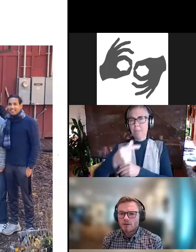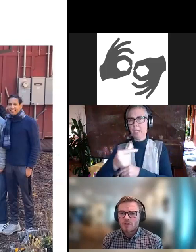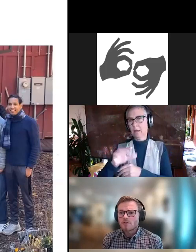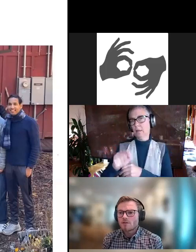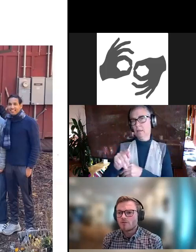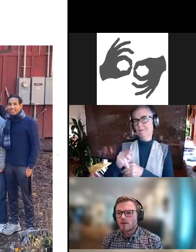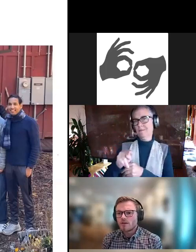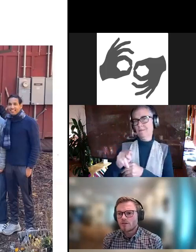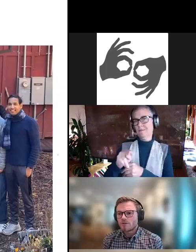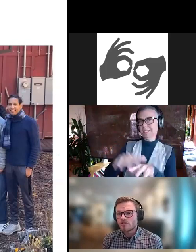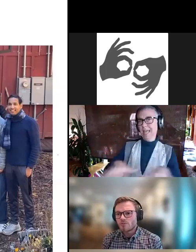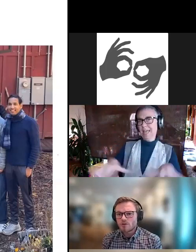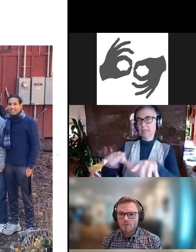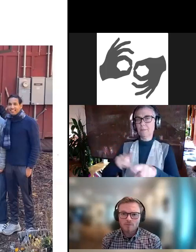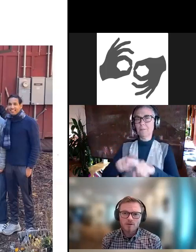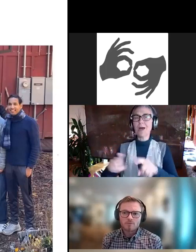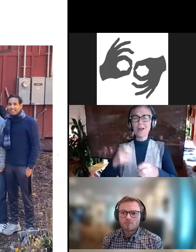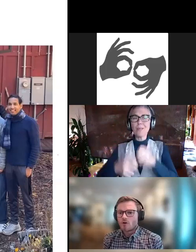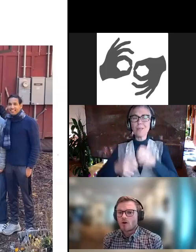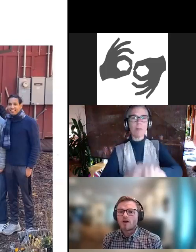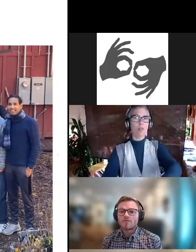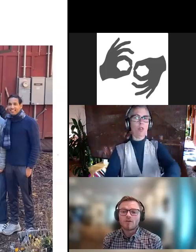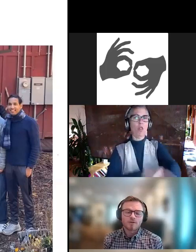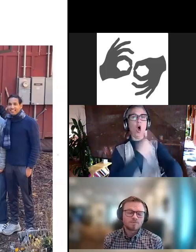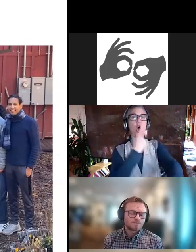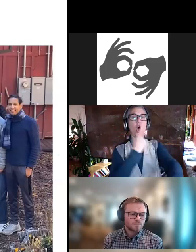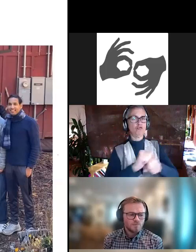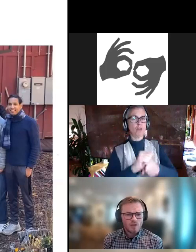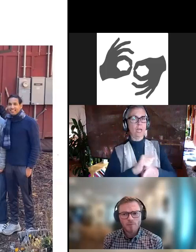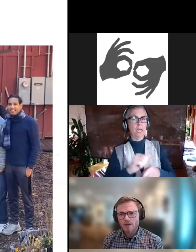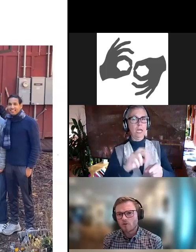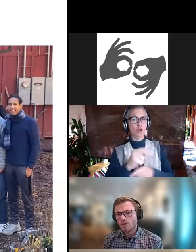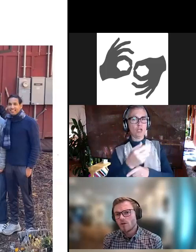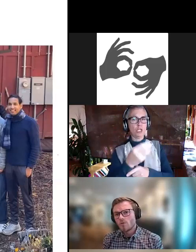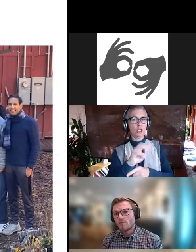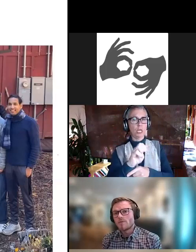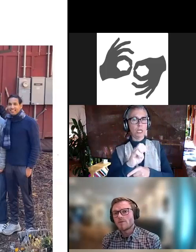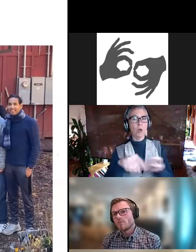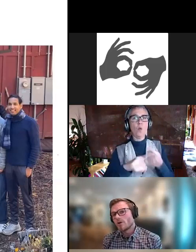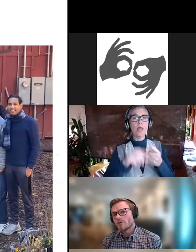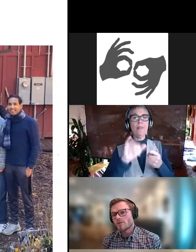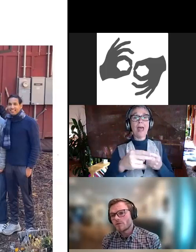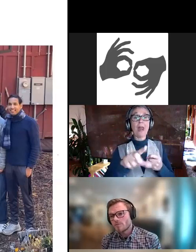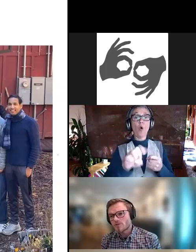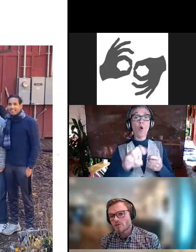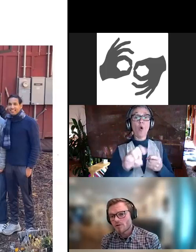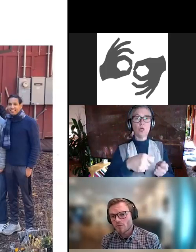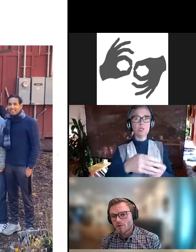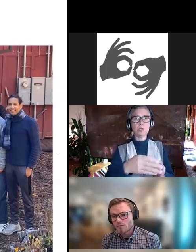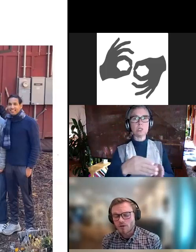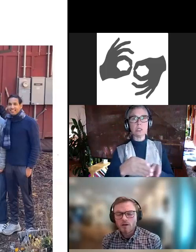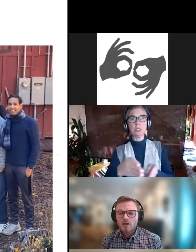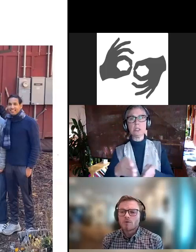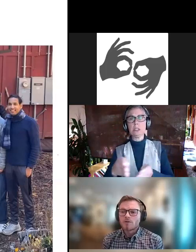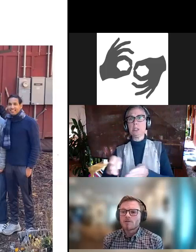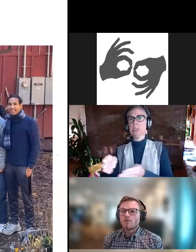in kind of this low training data regime where you might be drawn off target by a hole, or maybe your model doesn't learn as much as it otherwise